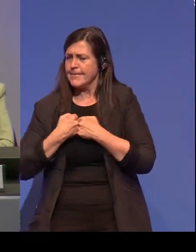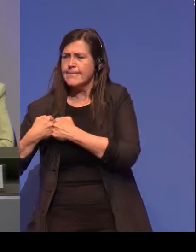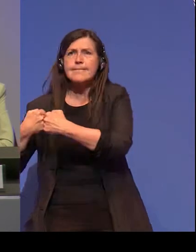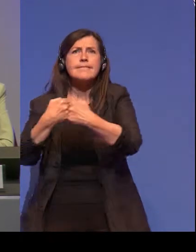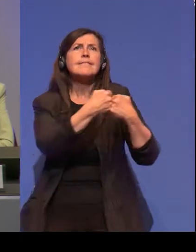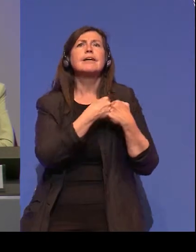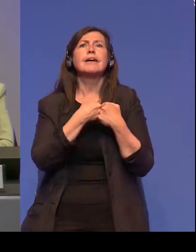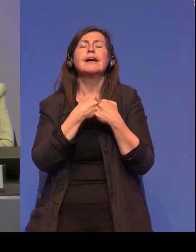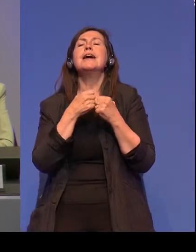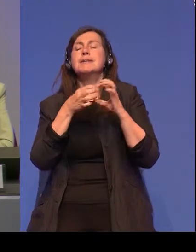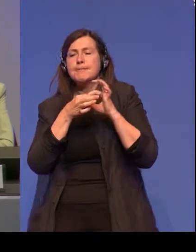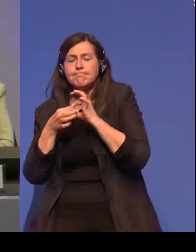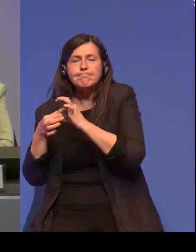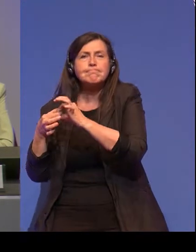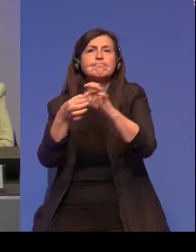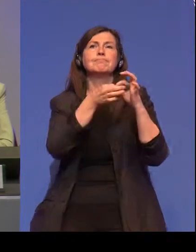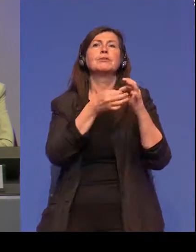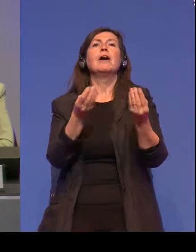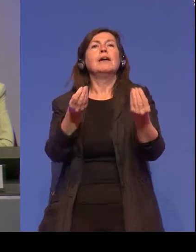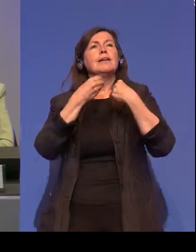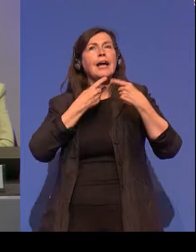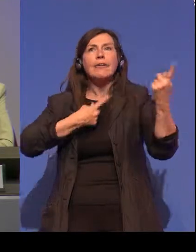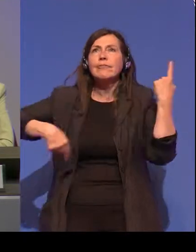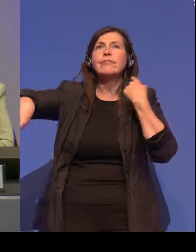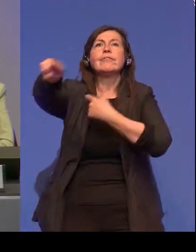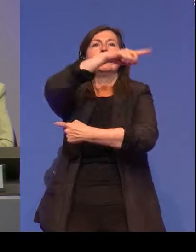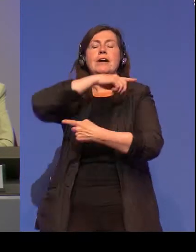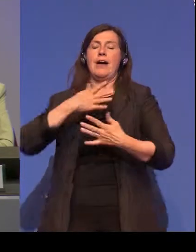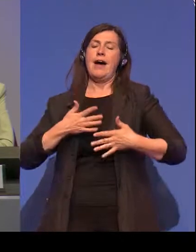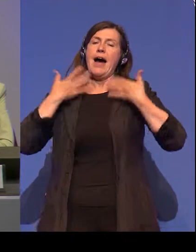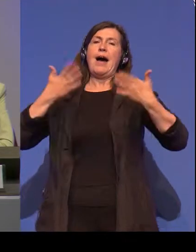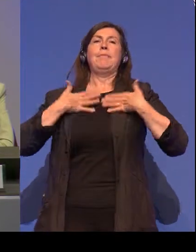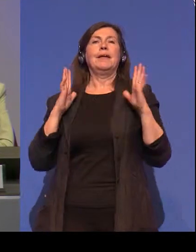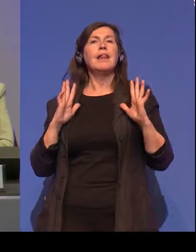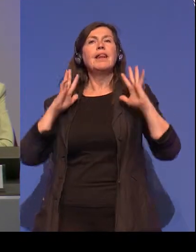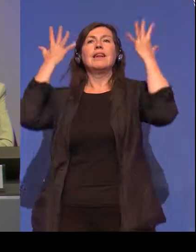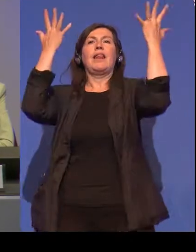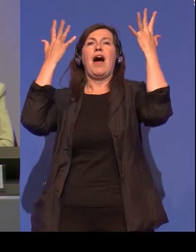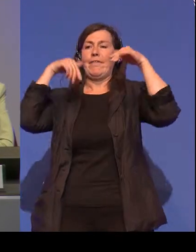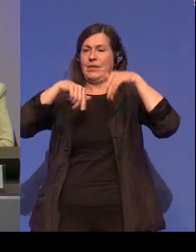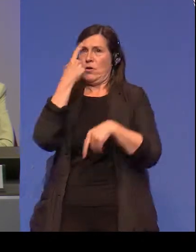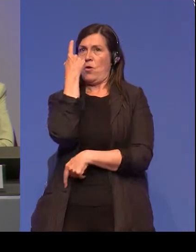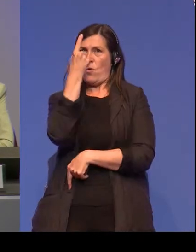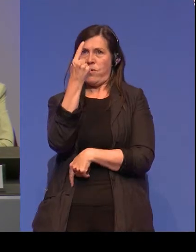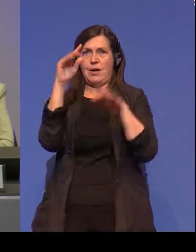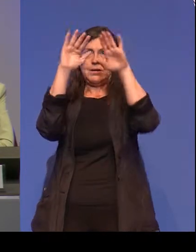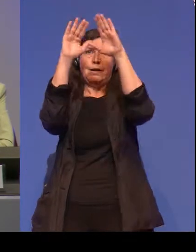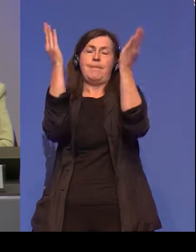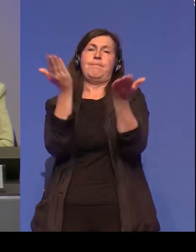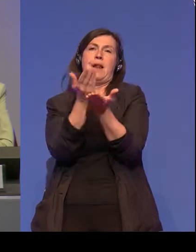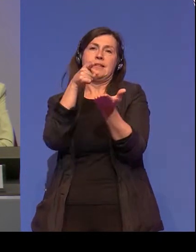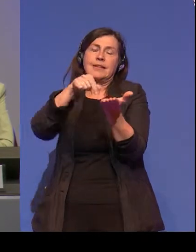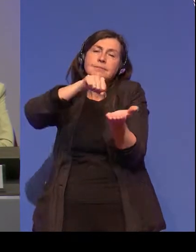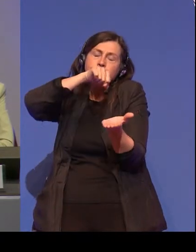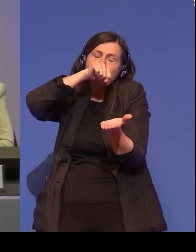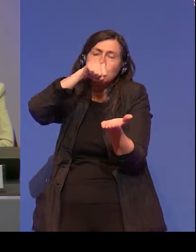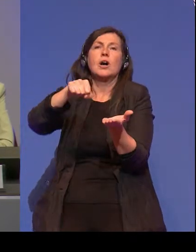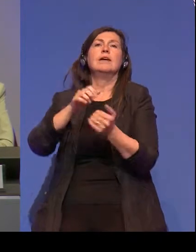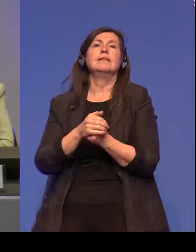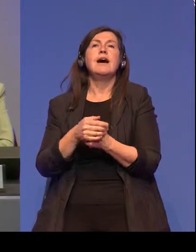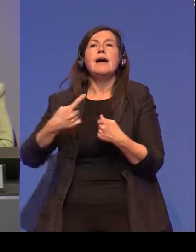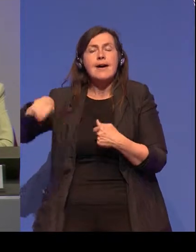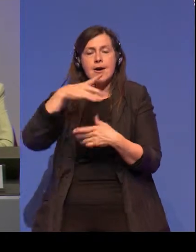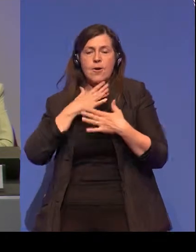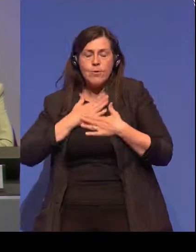to have a happy life in a healthy planet Earth. And let's work together to build a real community resilience. Thank